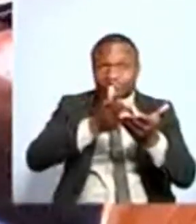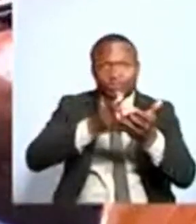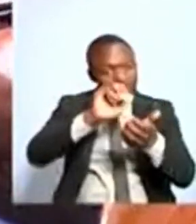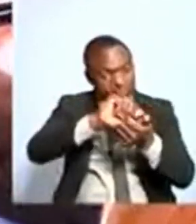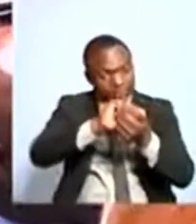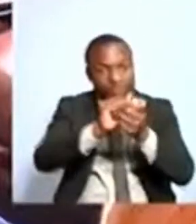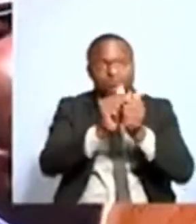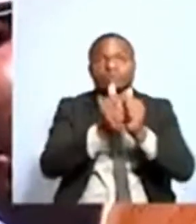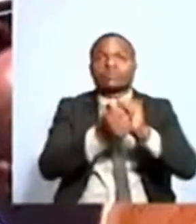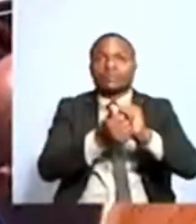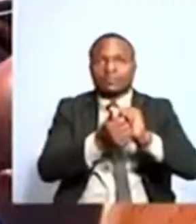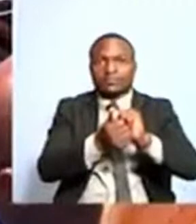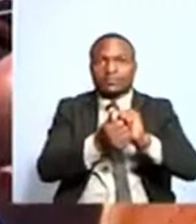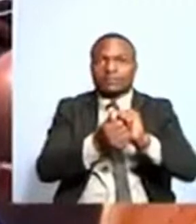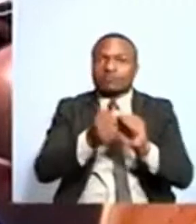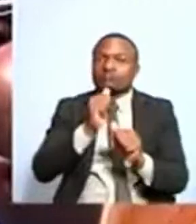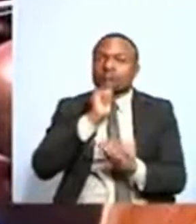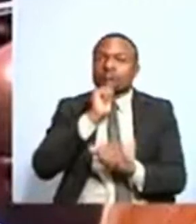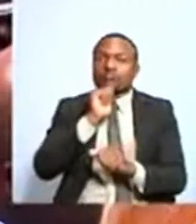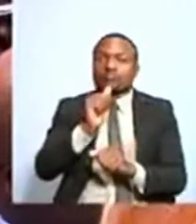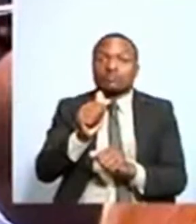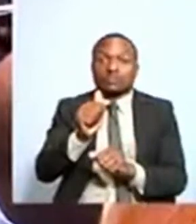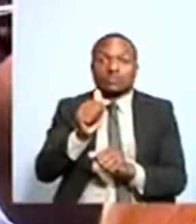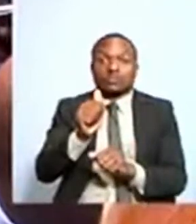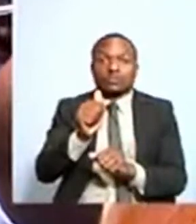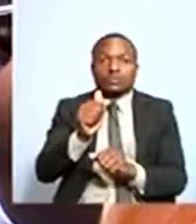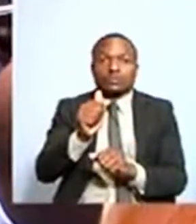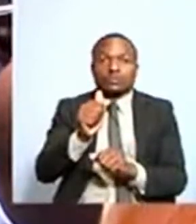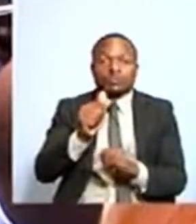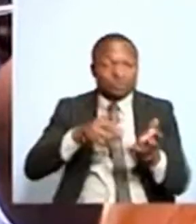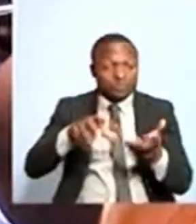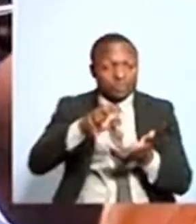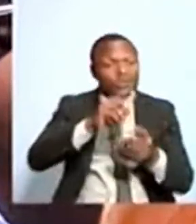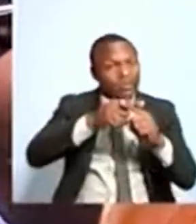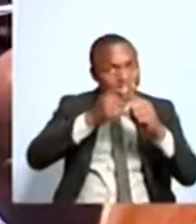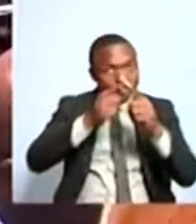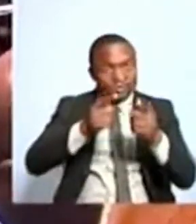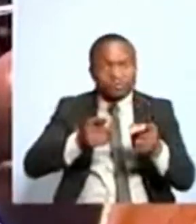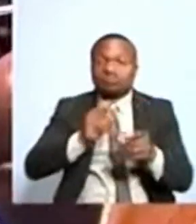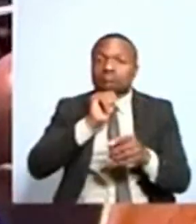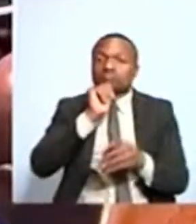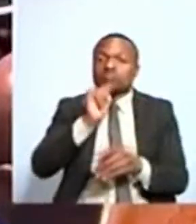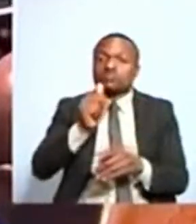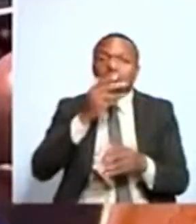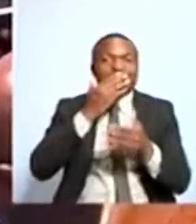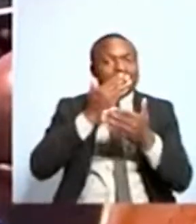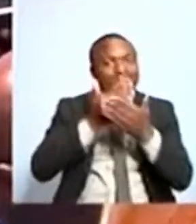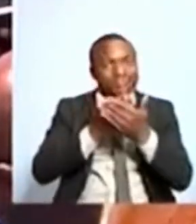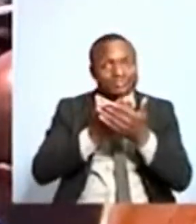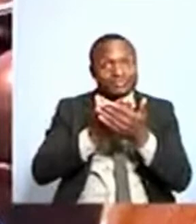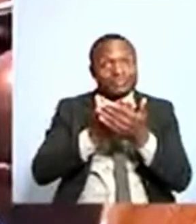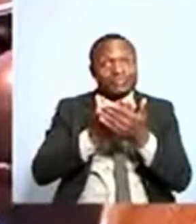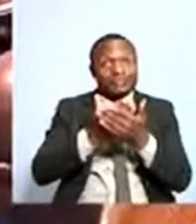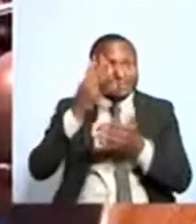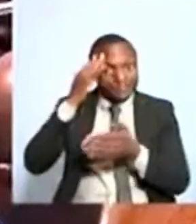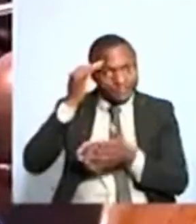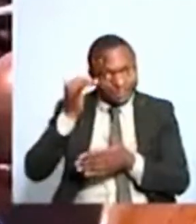amendment is not only awkward, but it's not well-meaning. This is